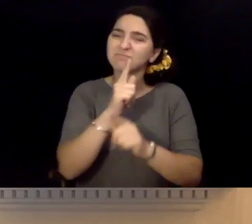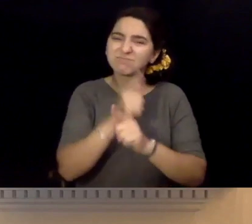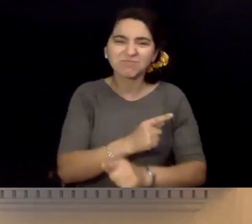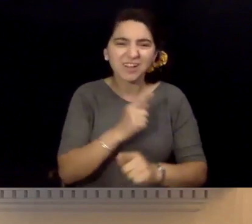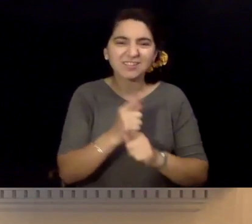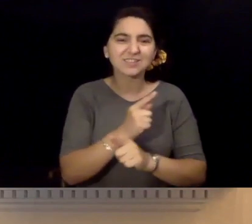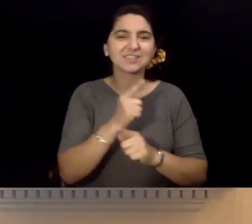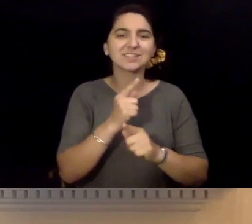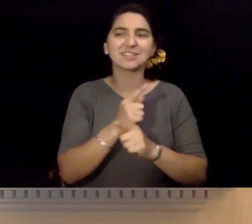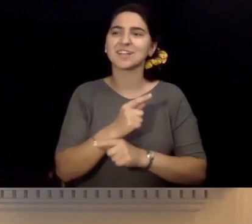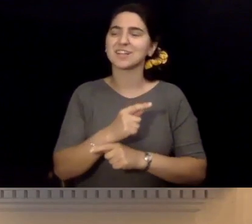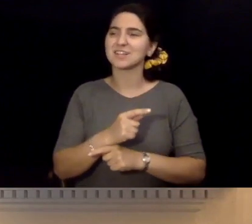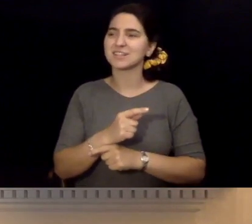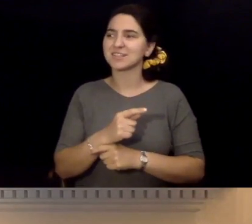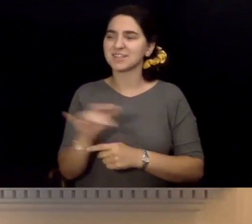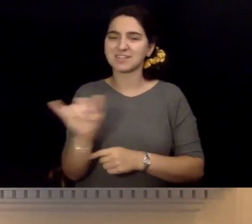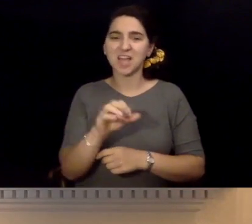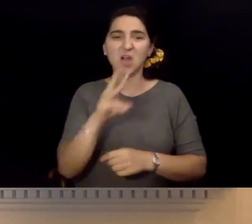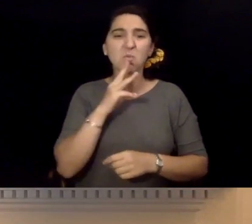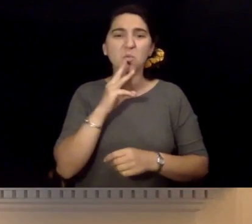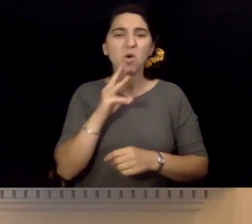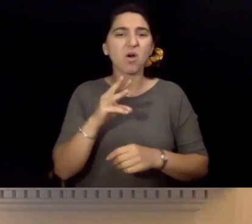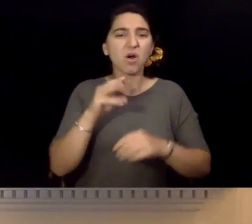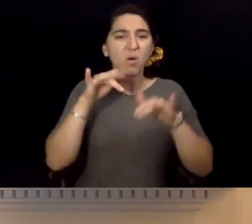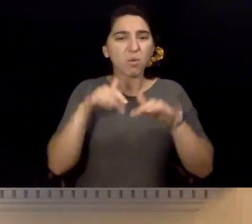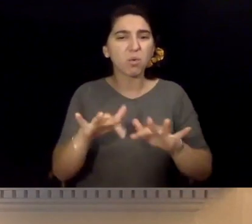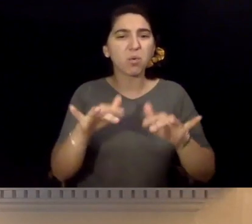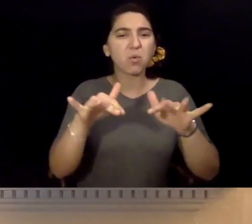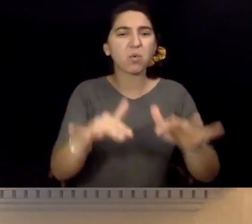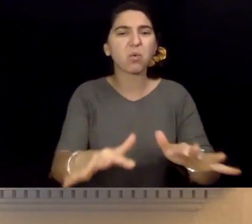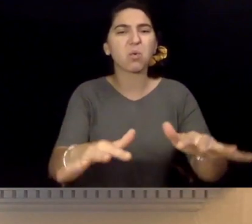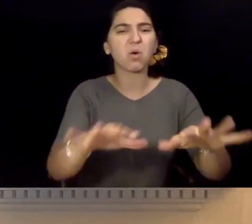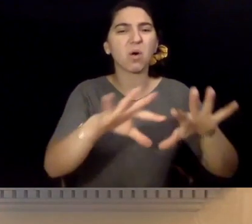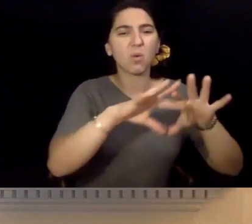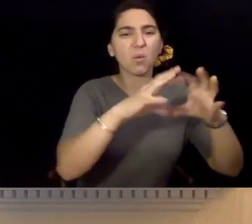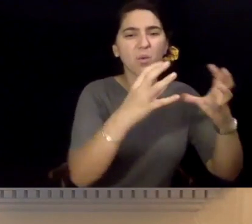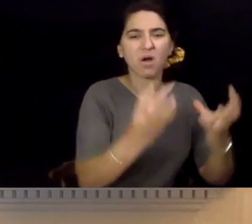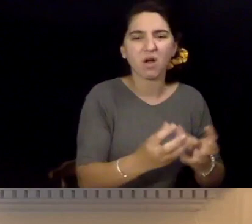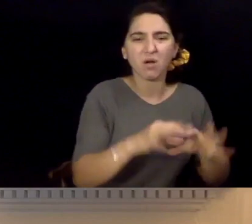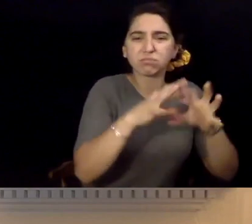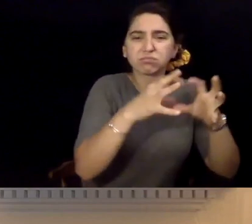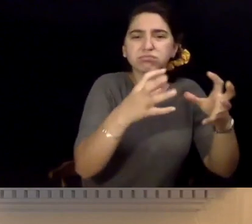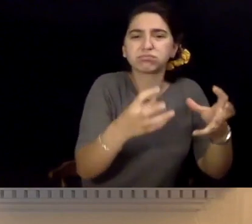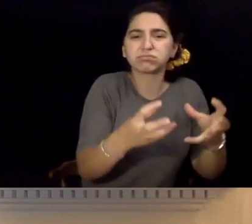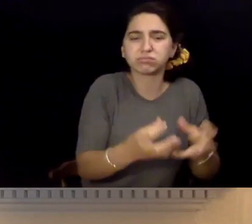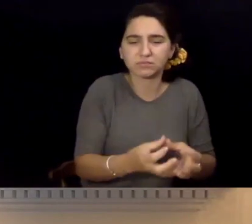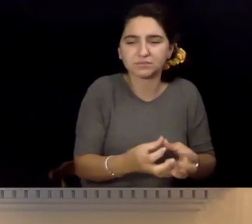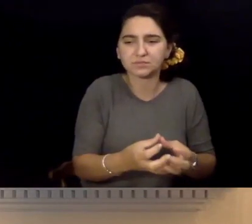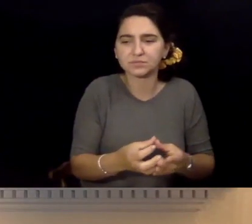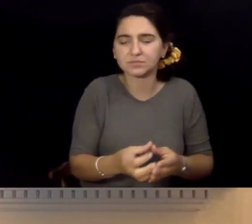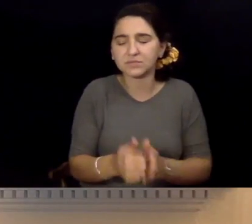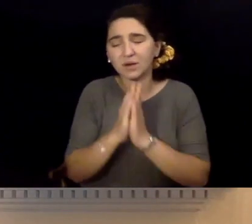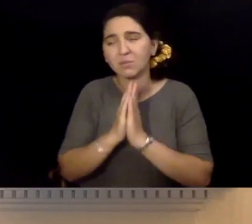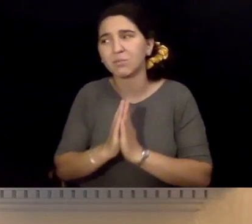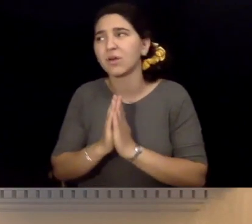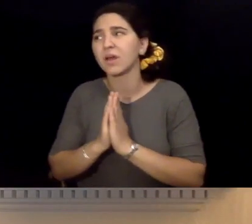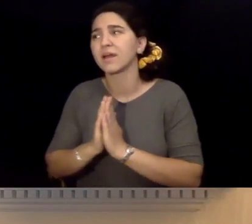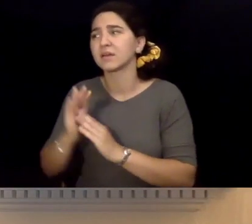flow like a mighty river until peace fills the earth as water fills the sea. We pray for your